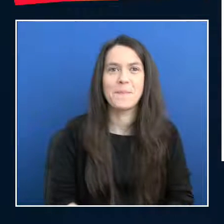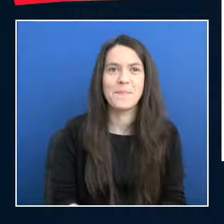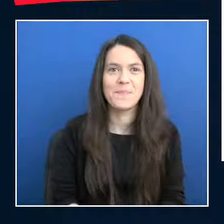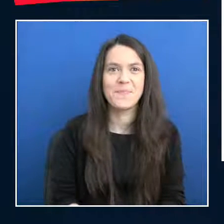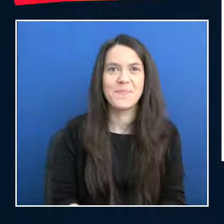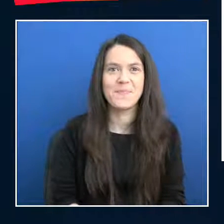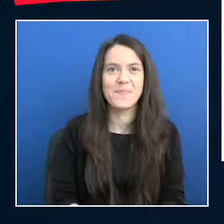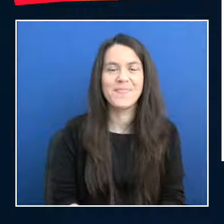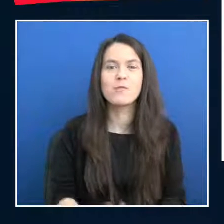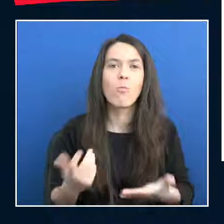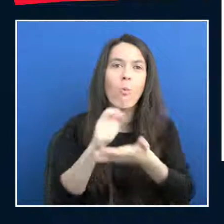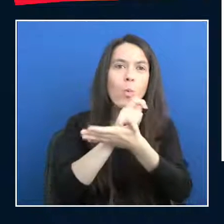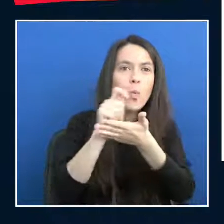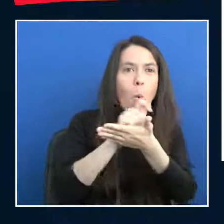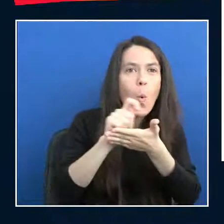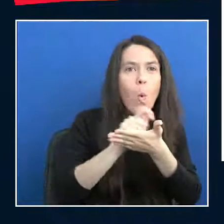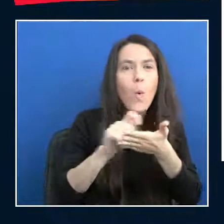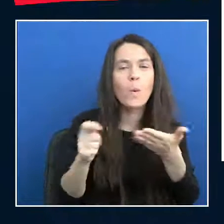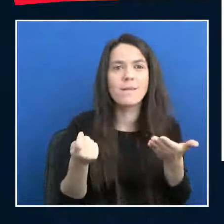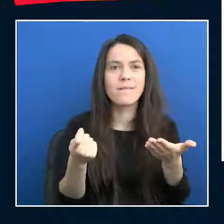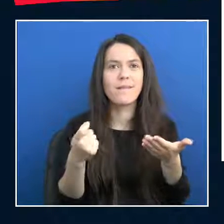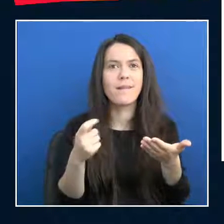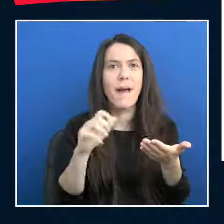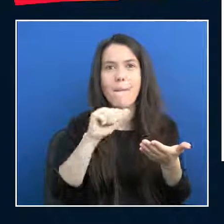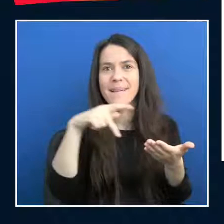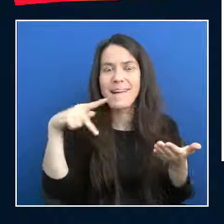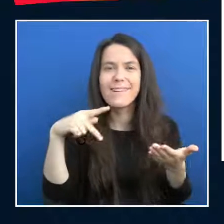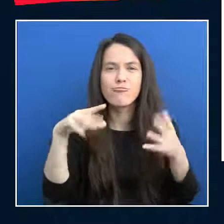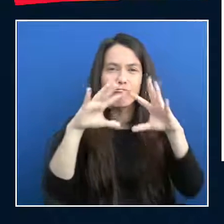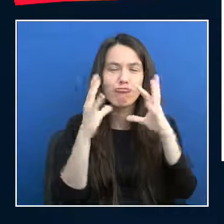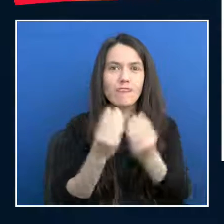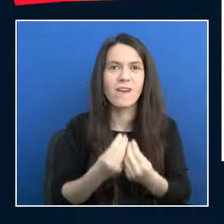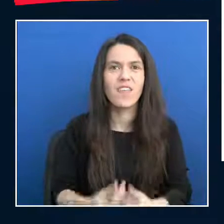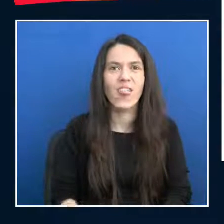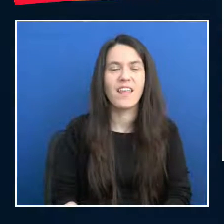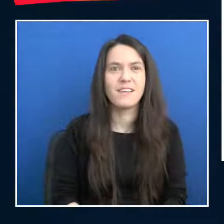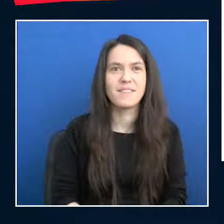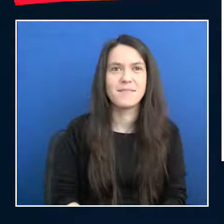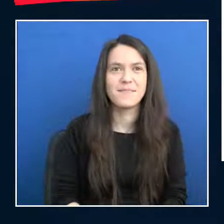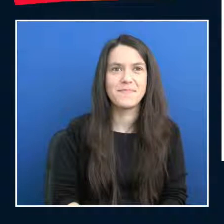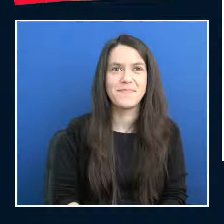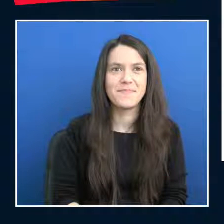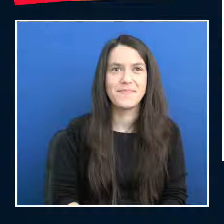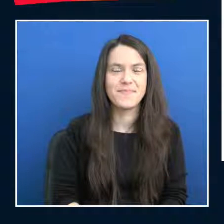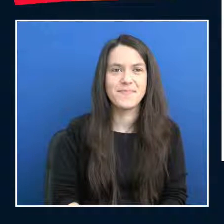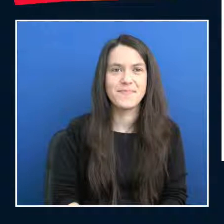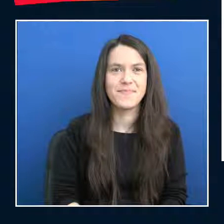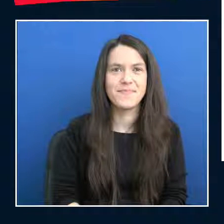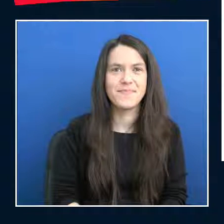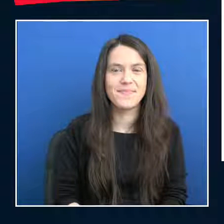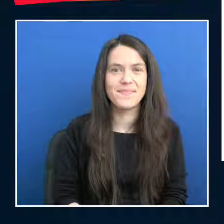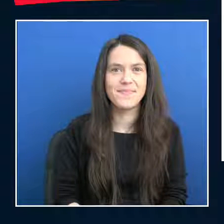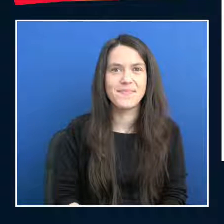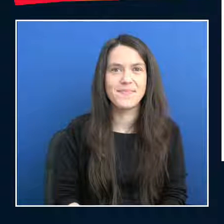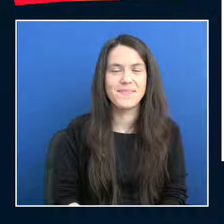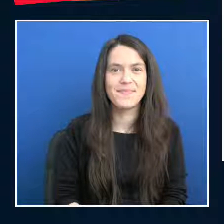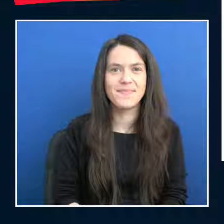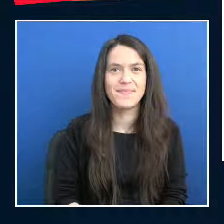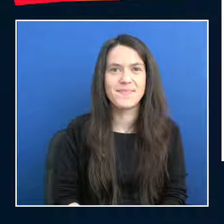Node application for this one. And then I do put them all together with the Docker Compose file.